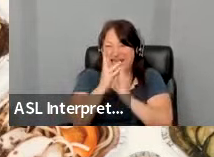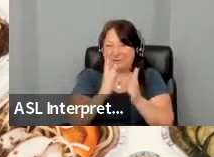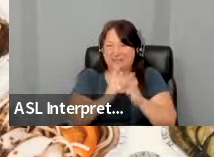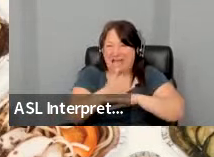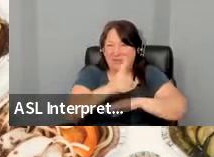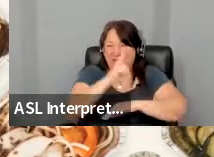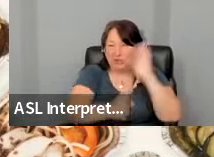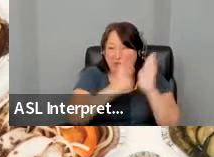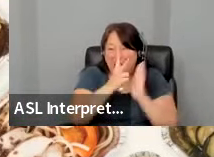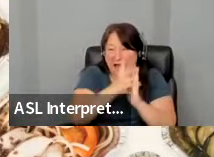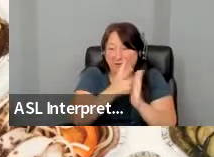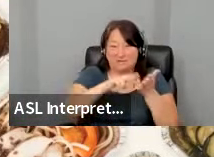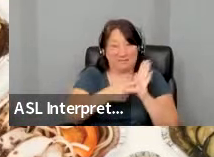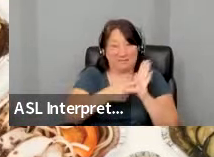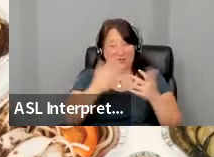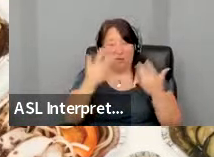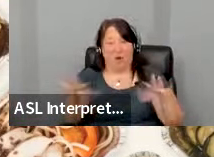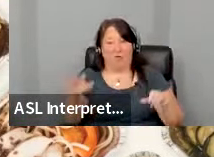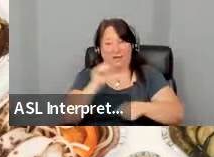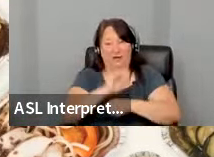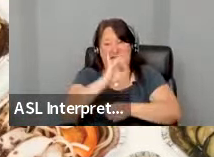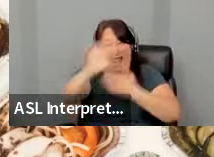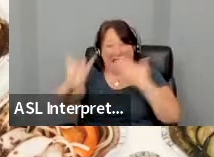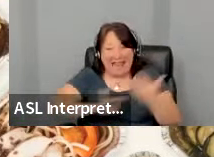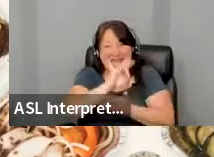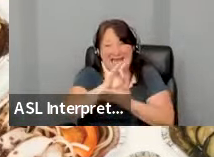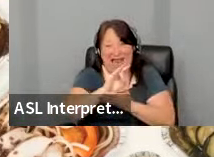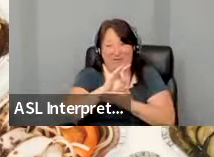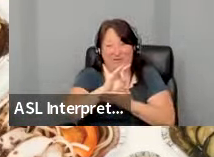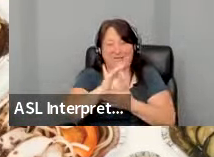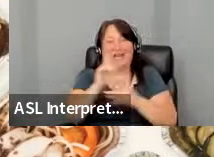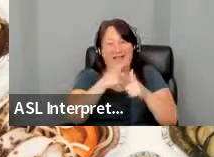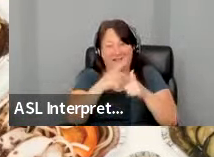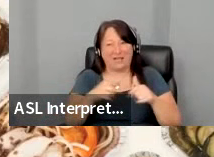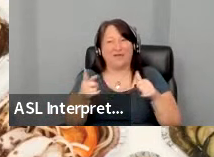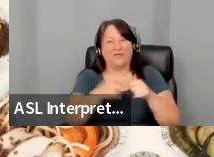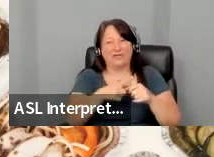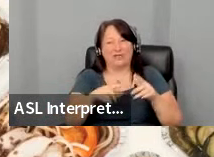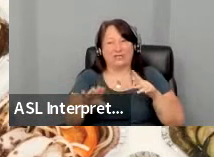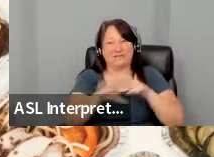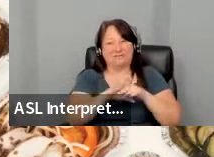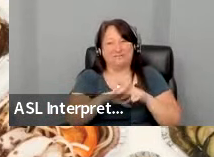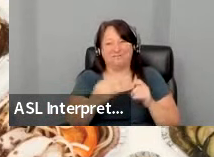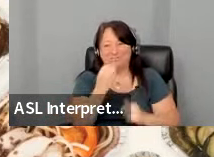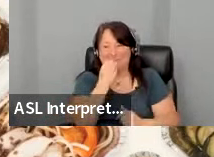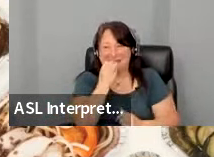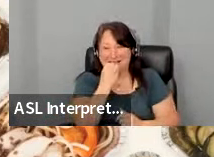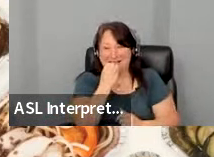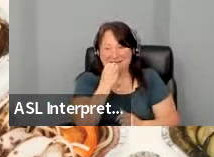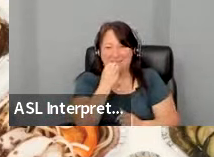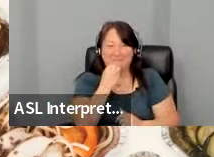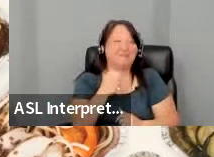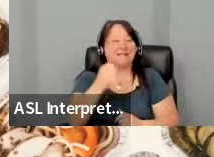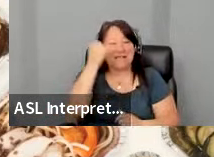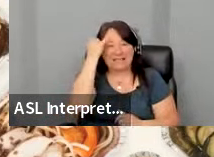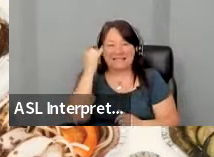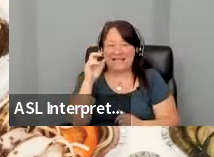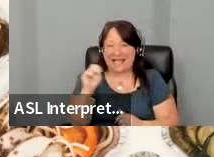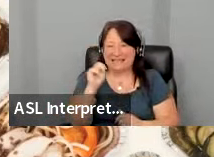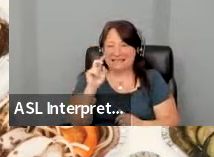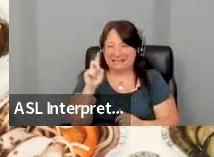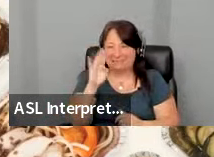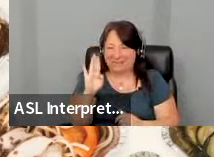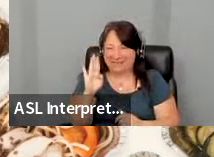be 8 hours into your day instead of 6 hours. The idea behind the NDB is that it gives the opportunity to